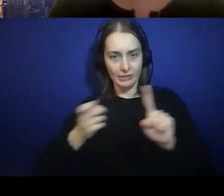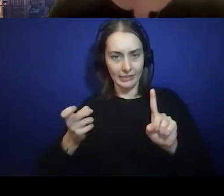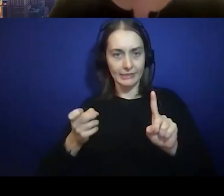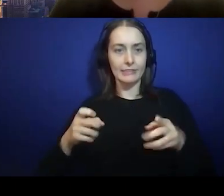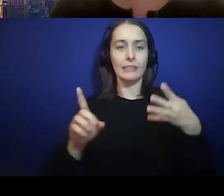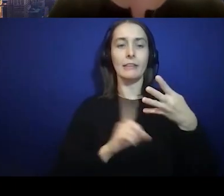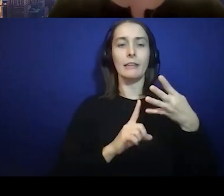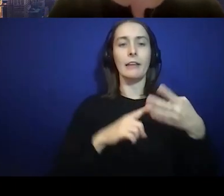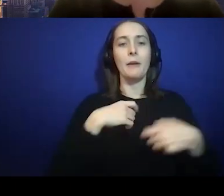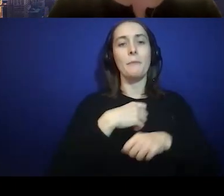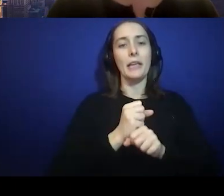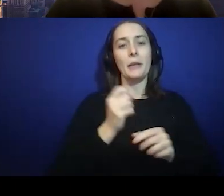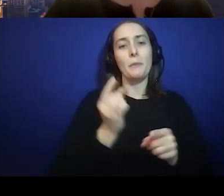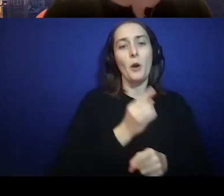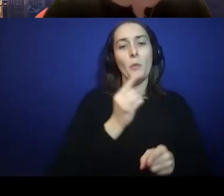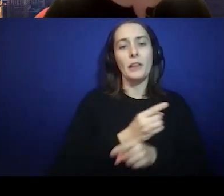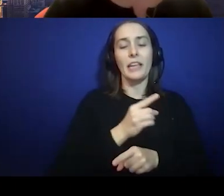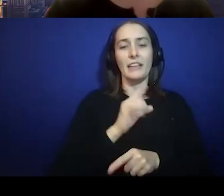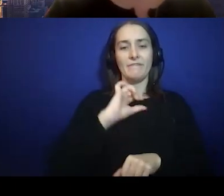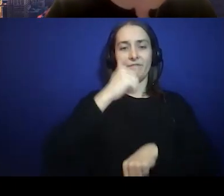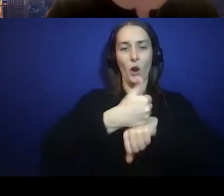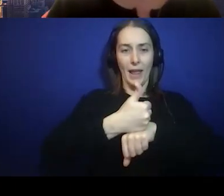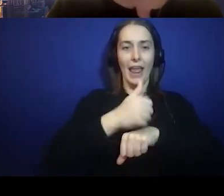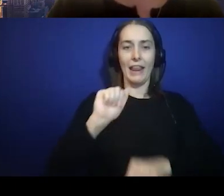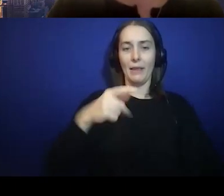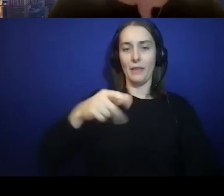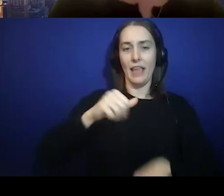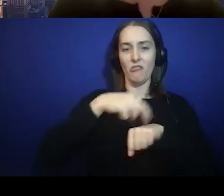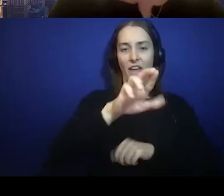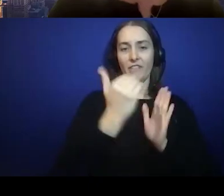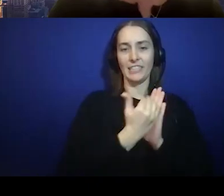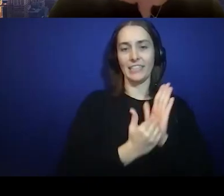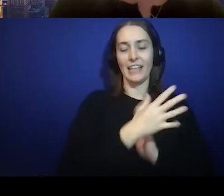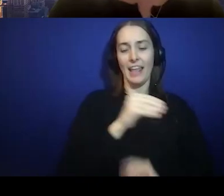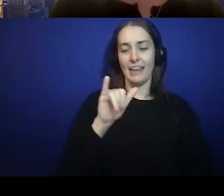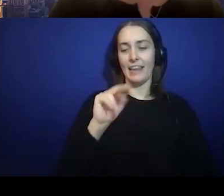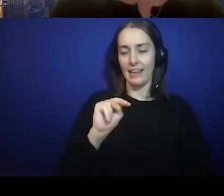formatted APA style references and in-text citations.